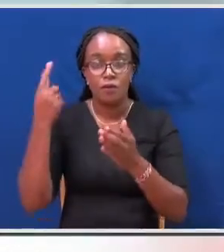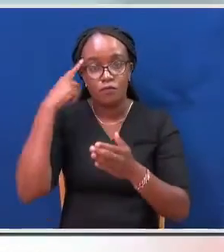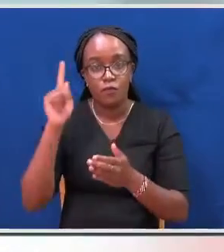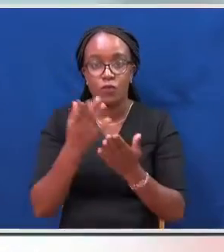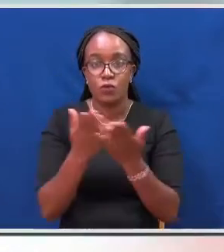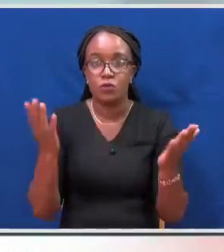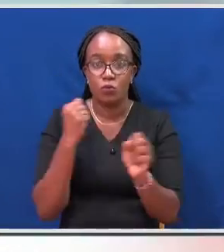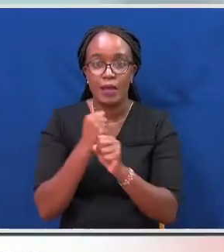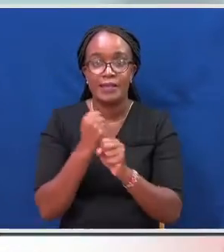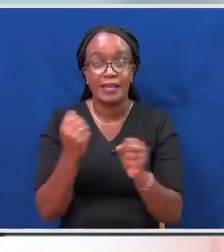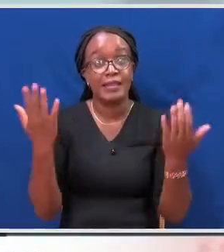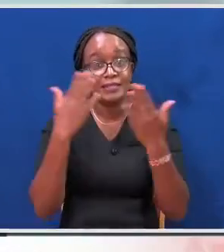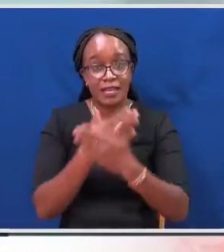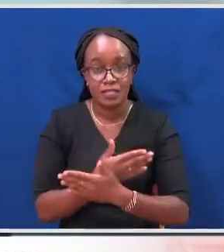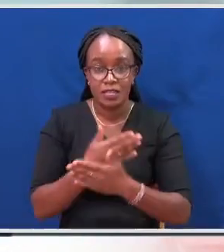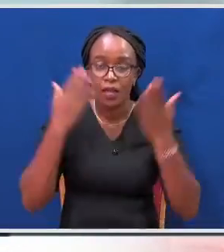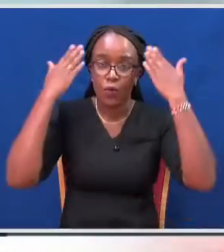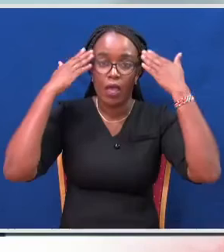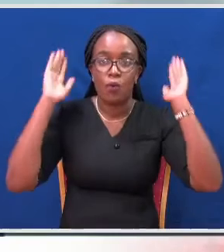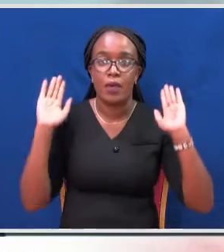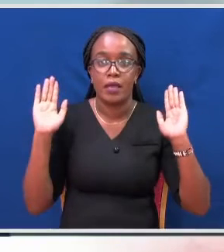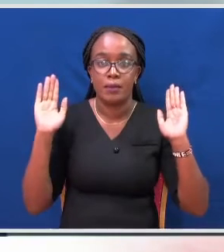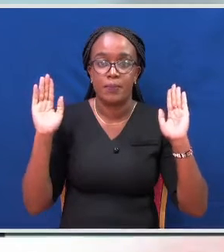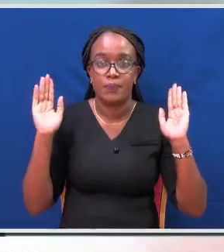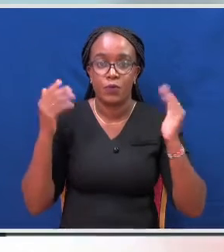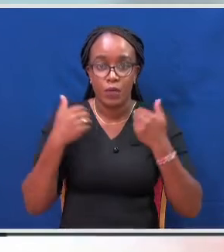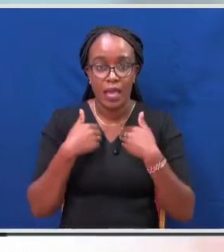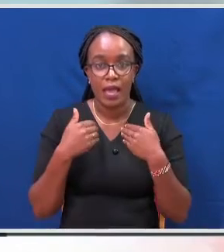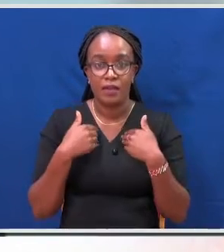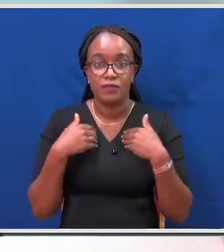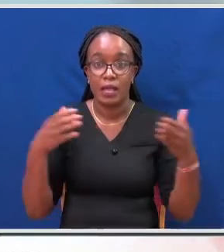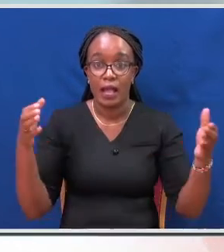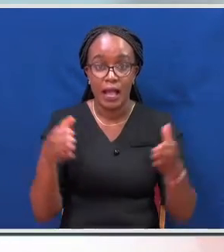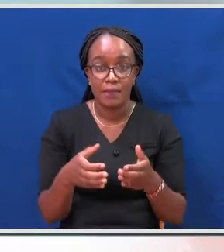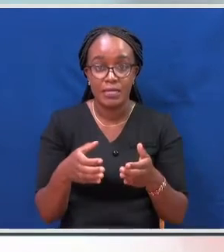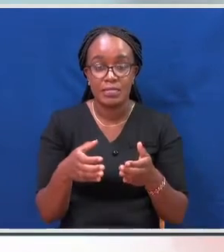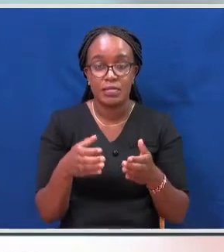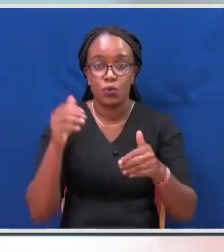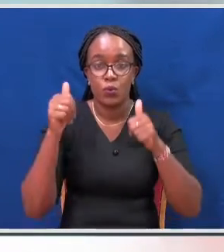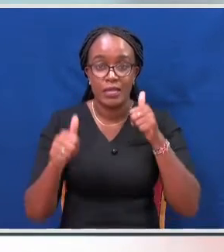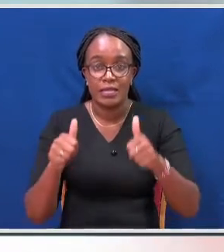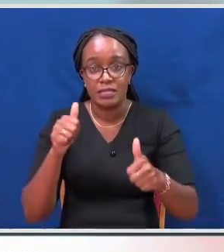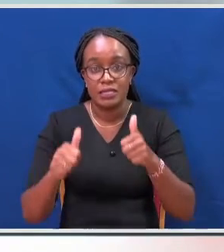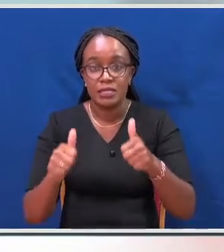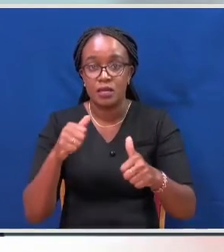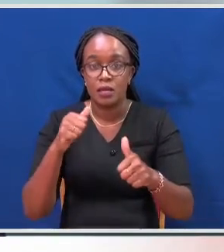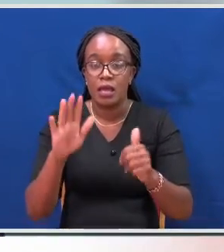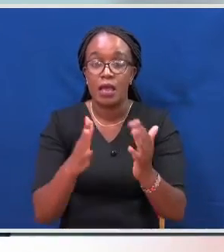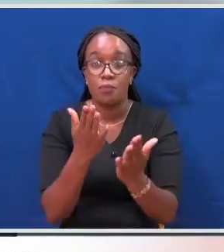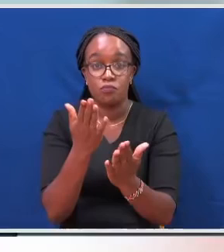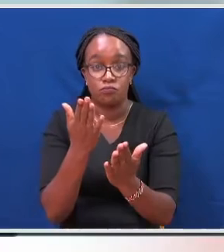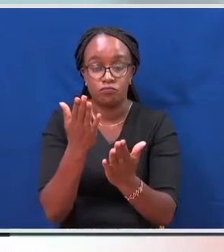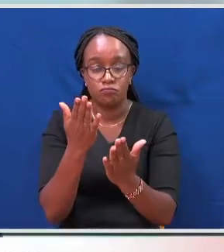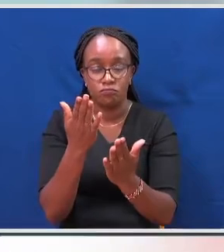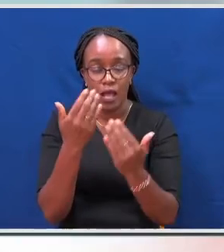running. We're also aware that there are companies that have got employees that work in